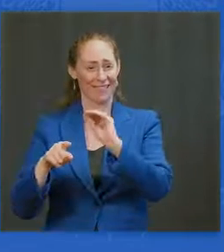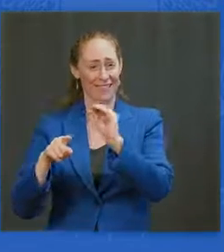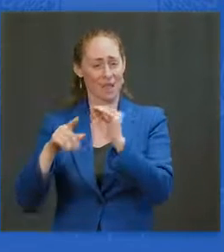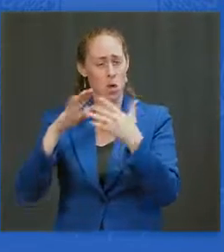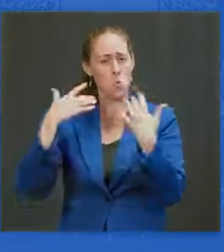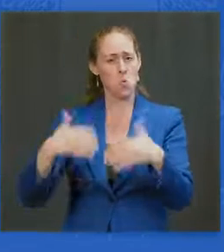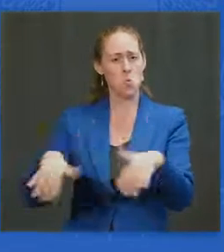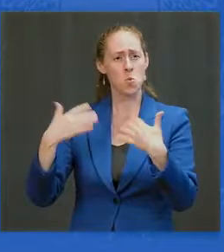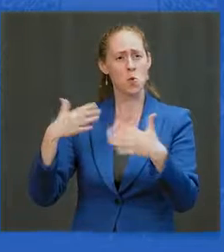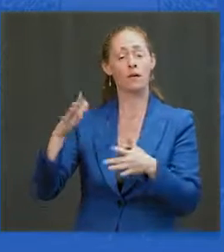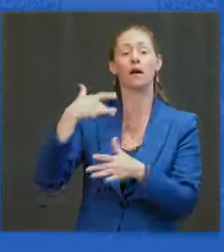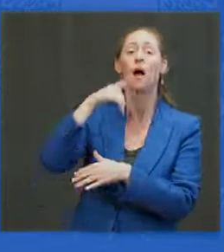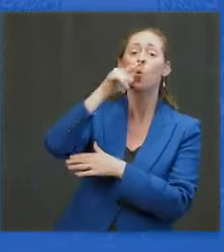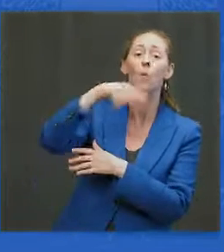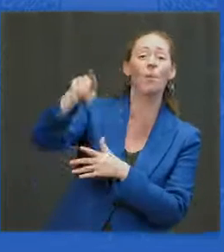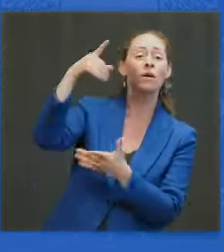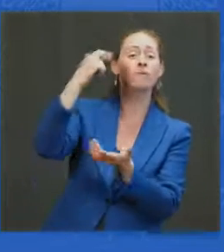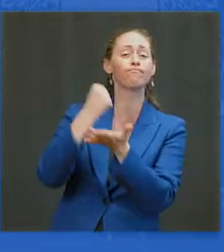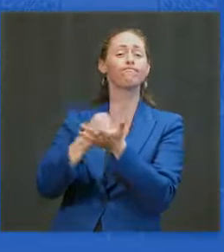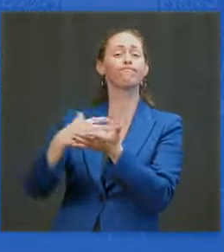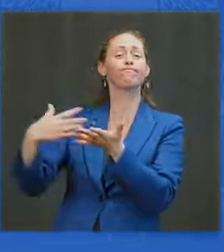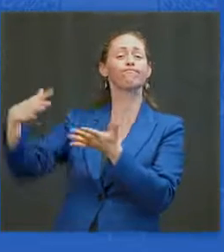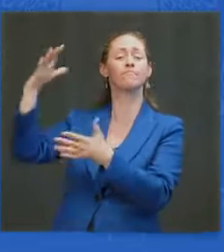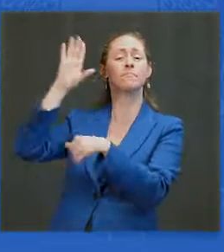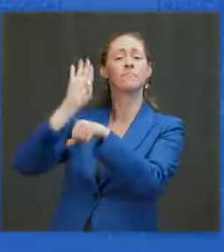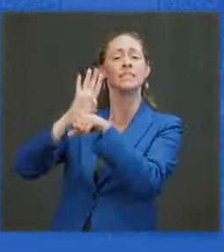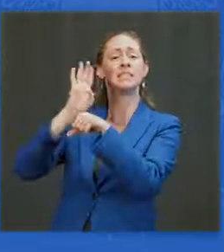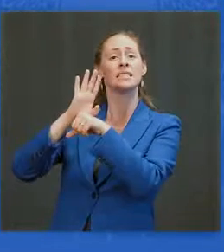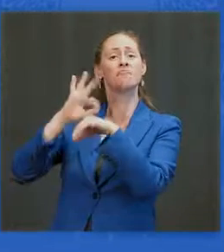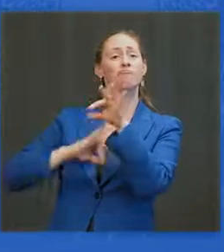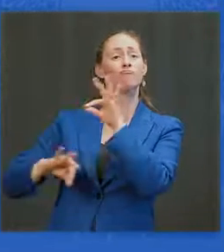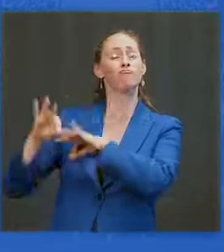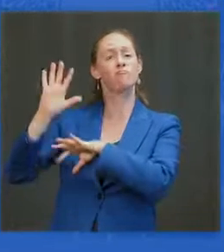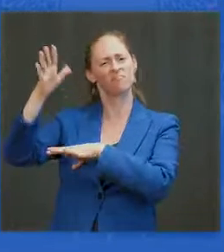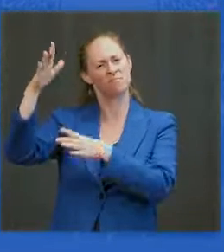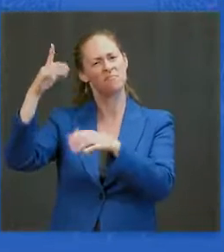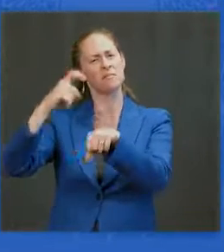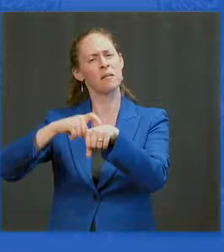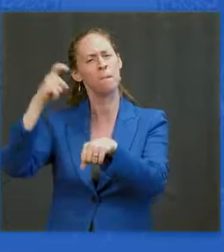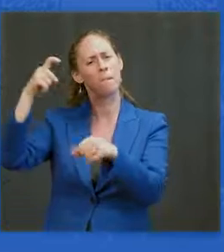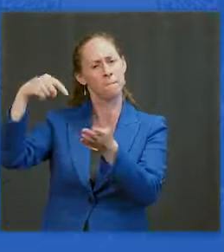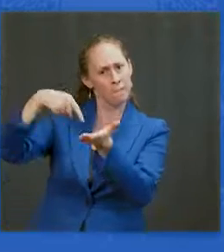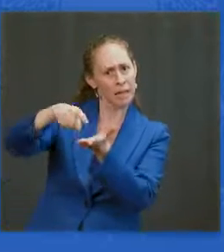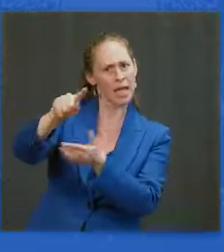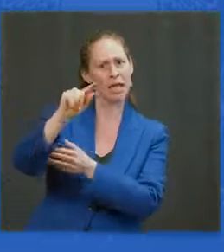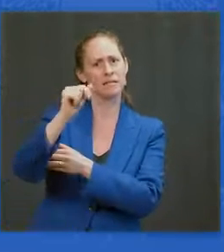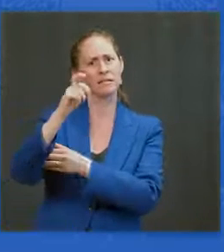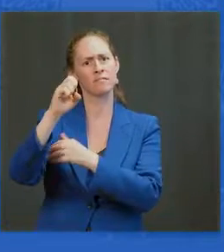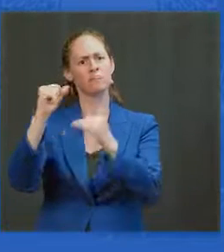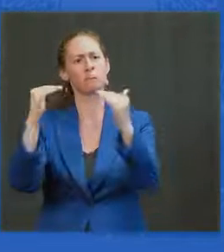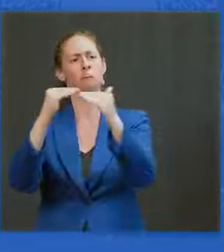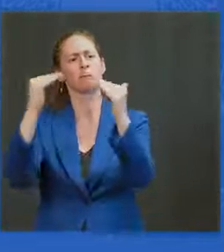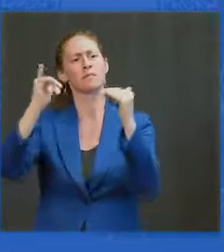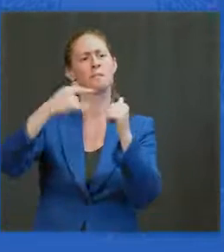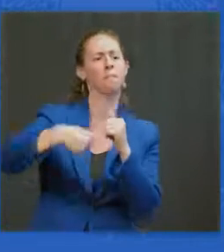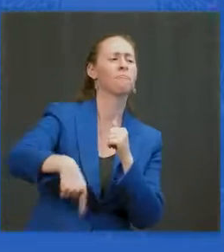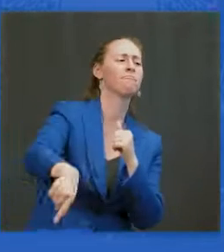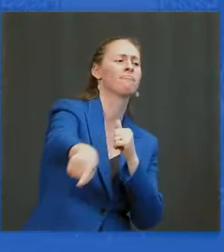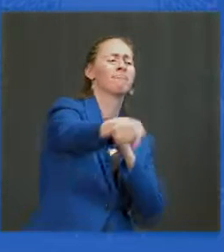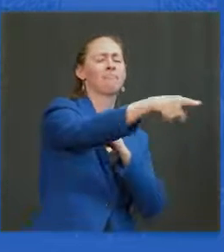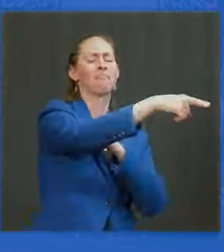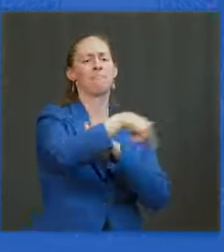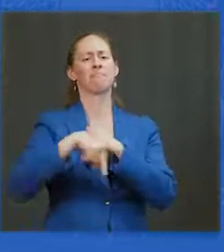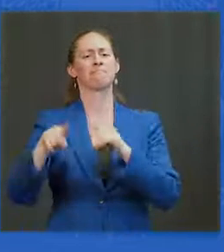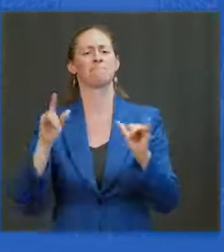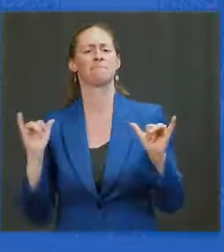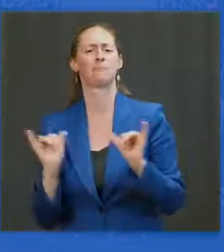share. They can still be very wealthy, they can still make a lot of money, but just begin to pay their fair share. So we can invest in making our country stronger